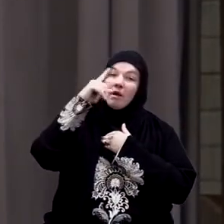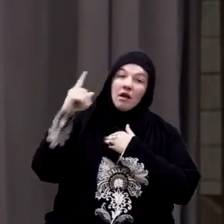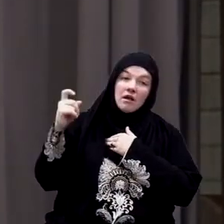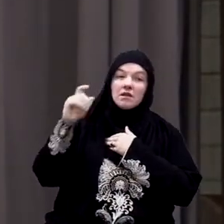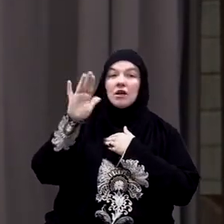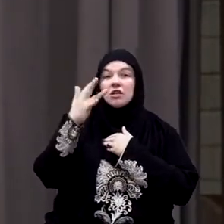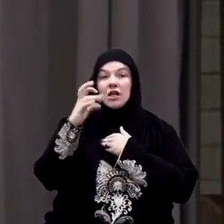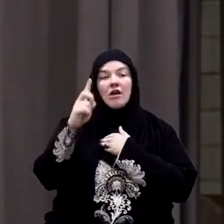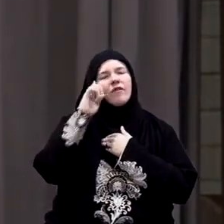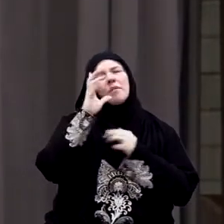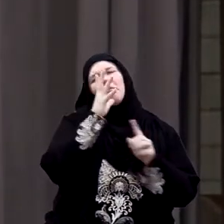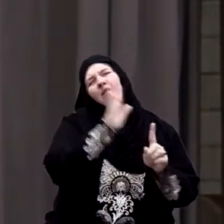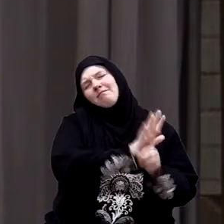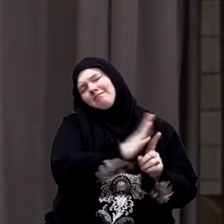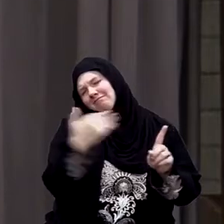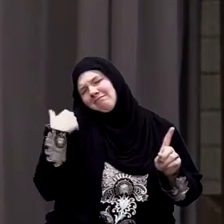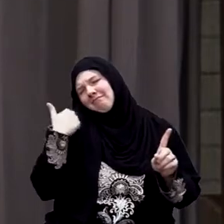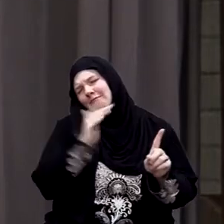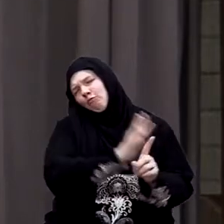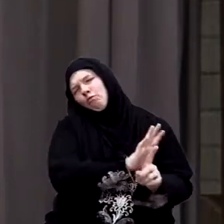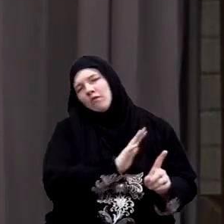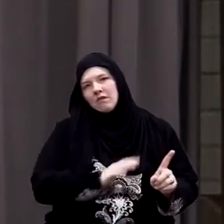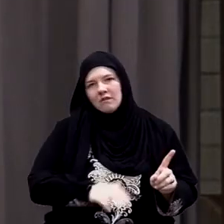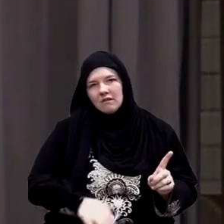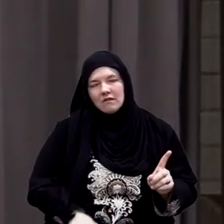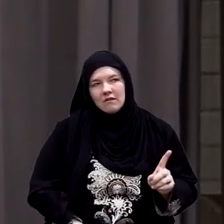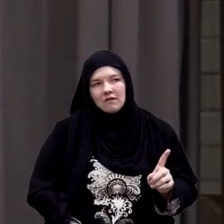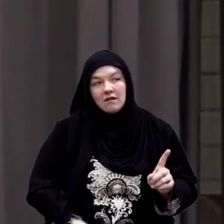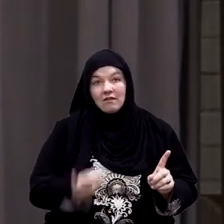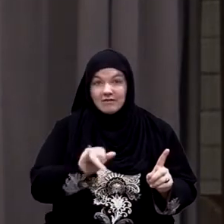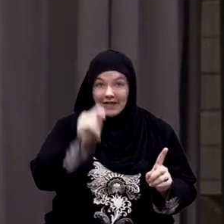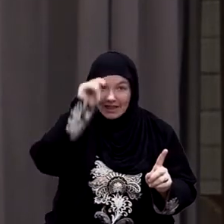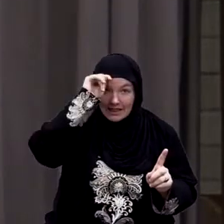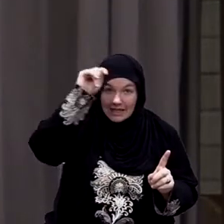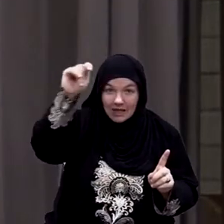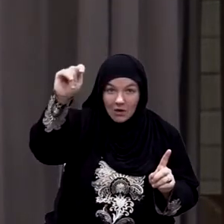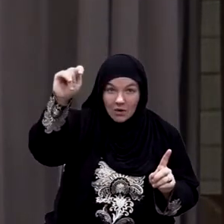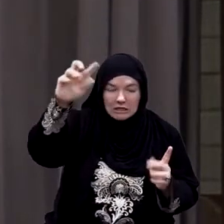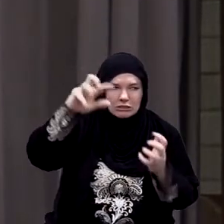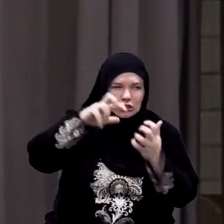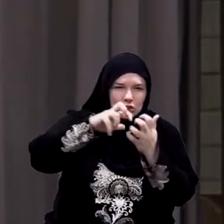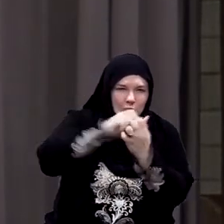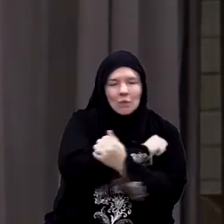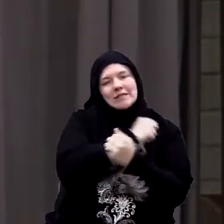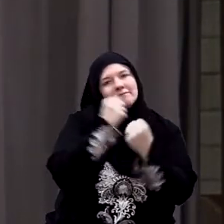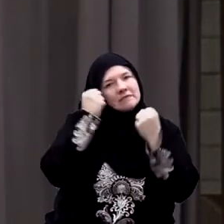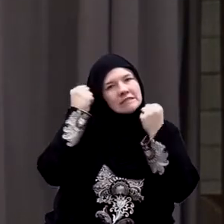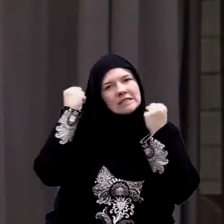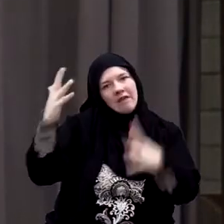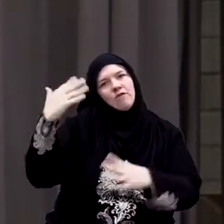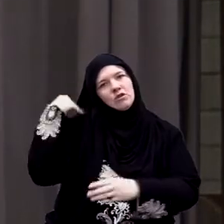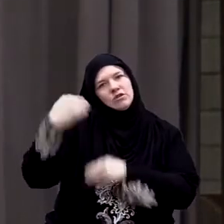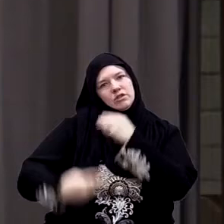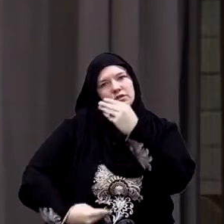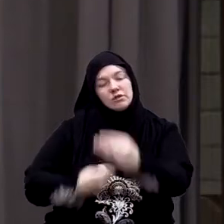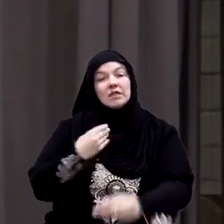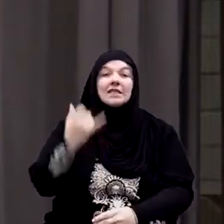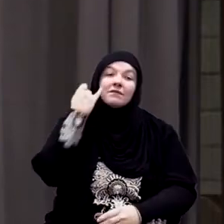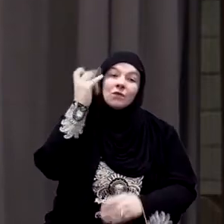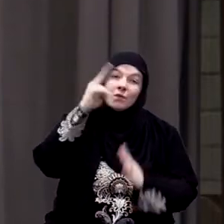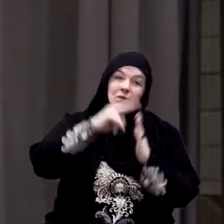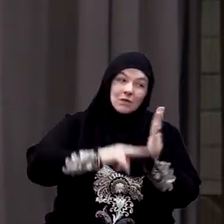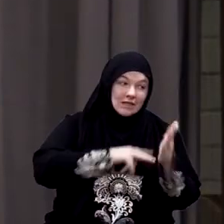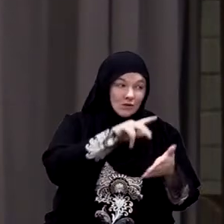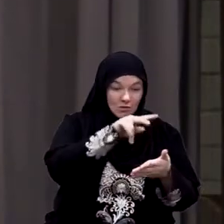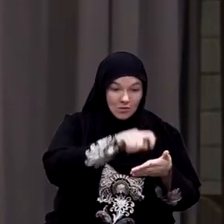the child is for the mother to care for. This theory destroyed several generations. If you read